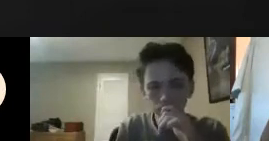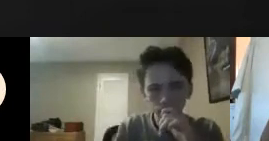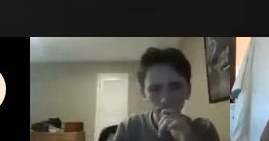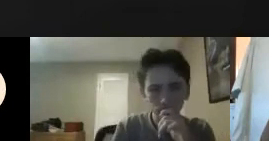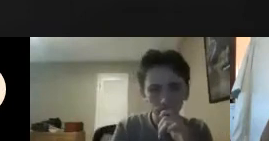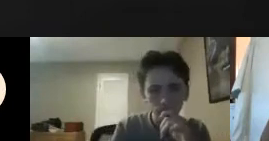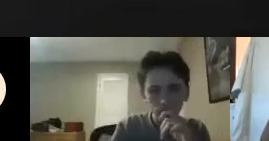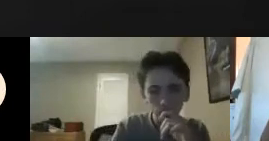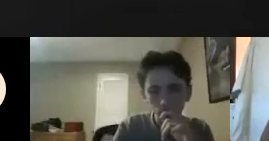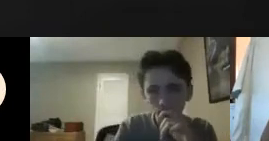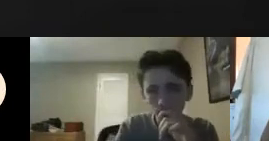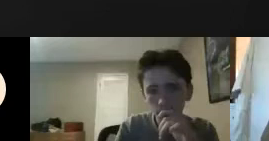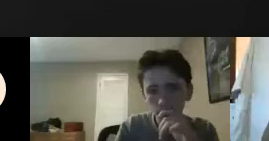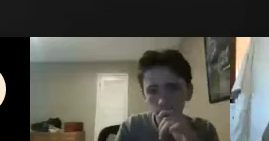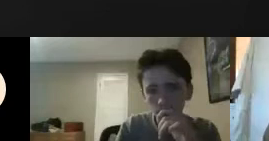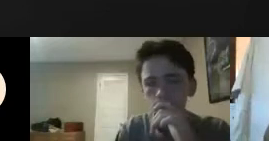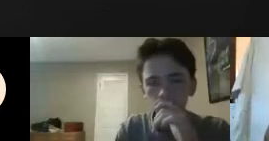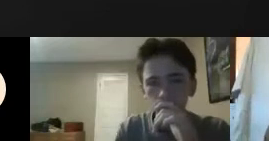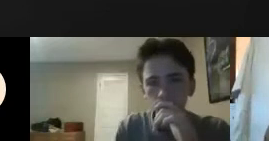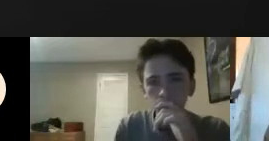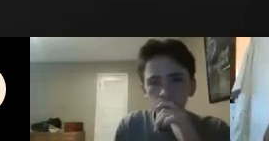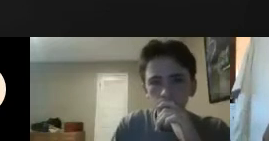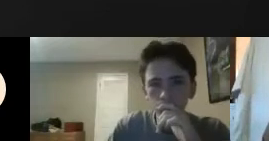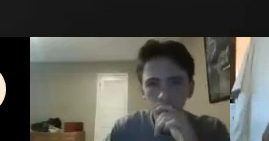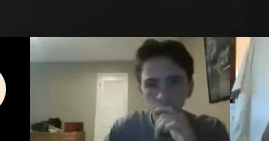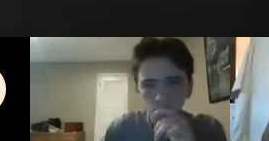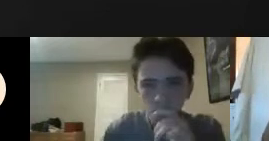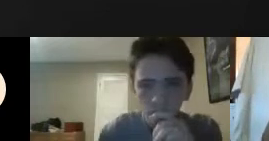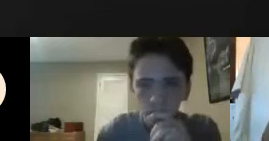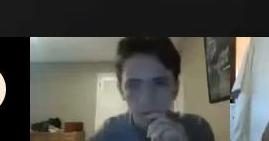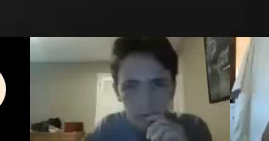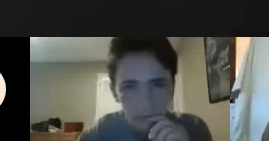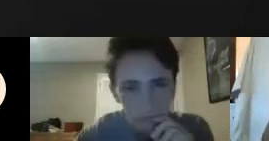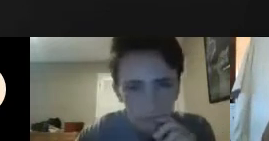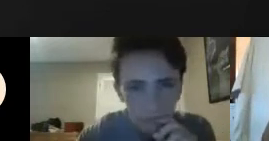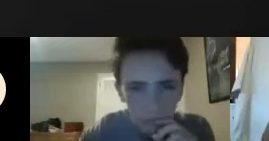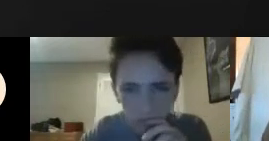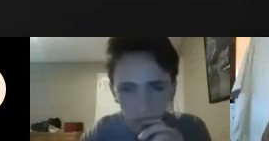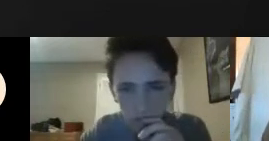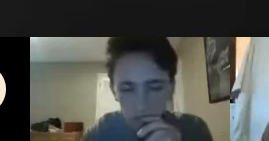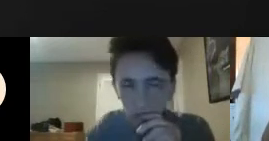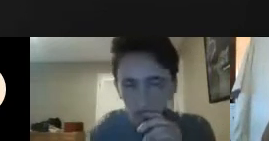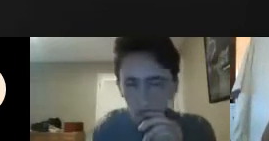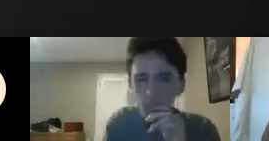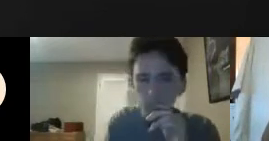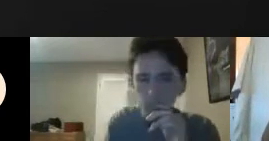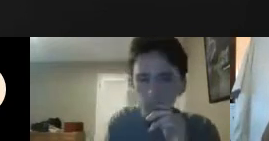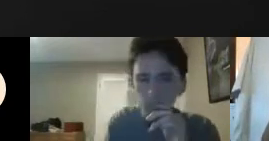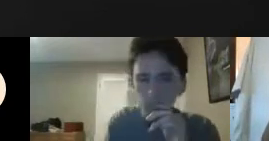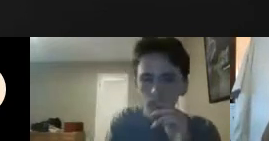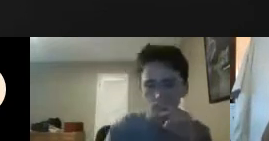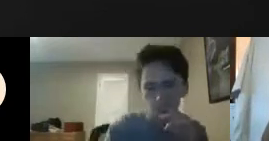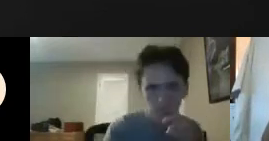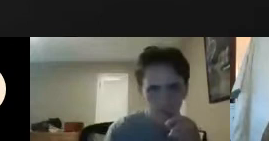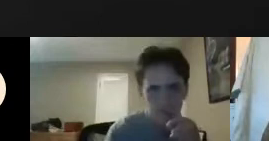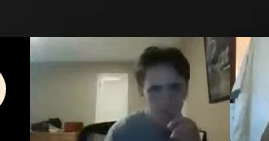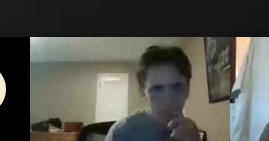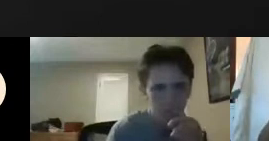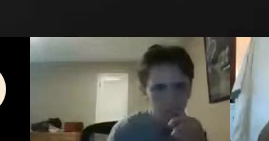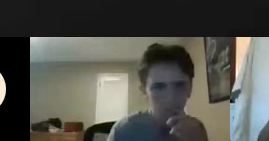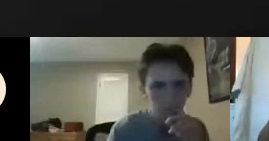And then look at this. So this is kind of a solution that I think we should promote in all of our schools and all of our districts. It's also the